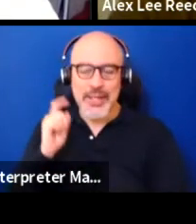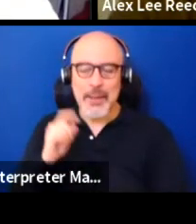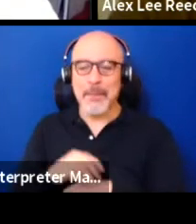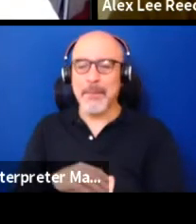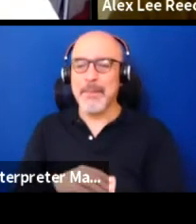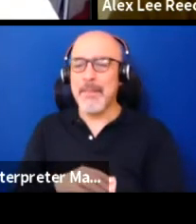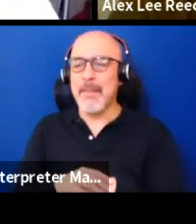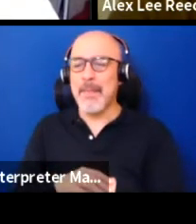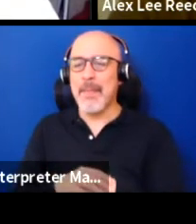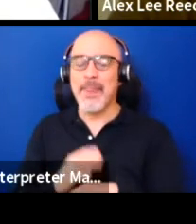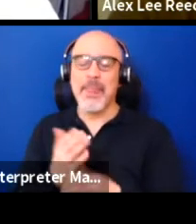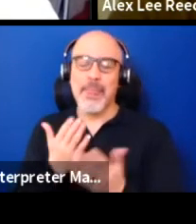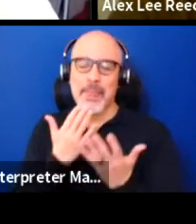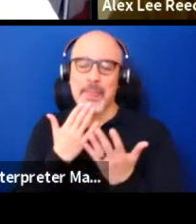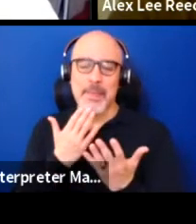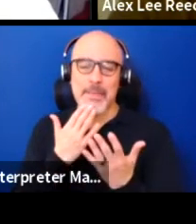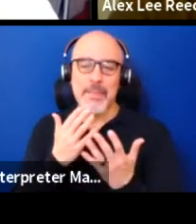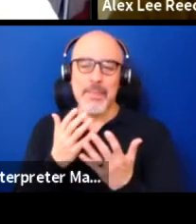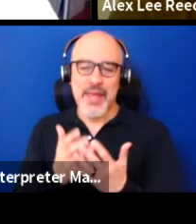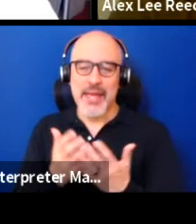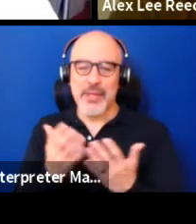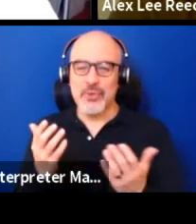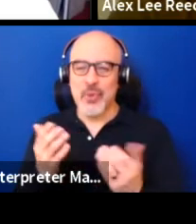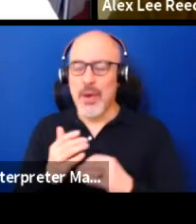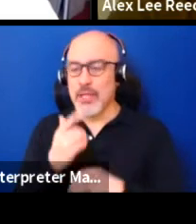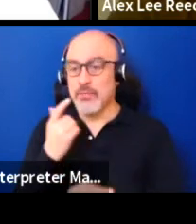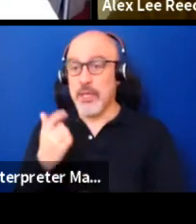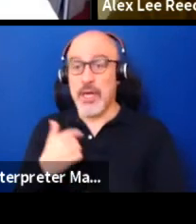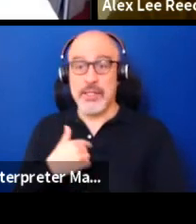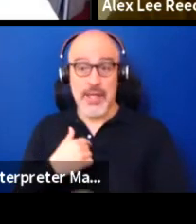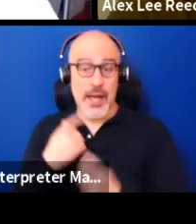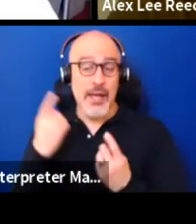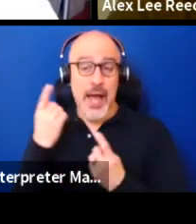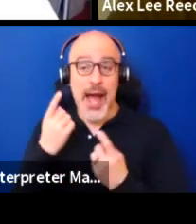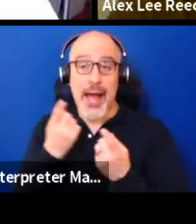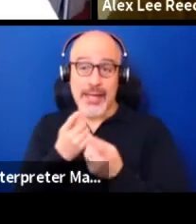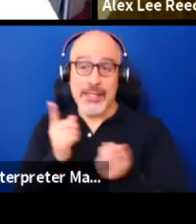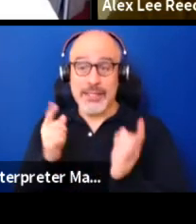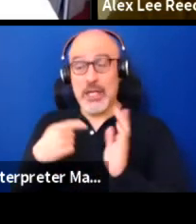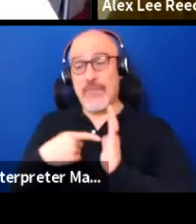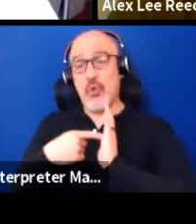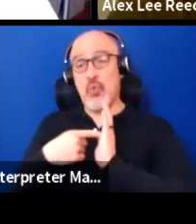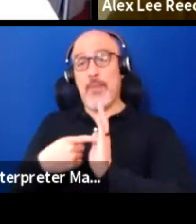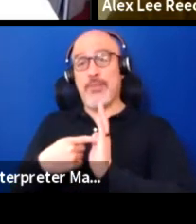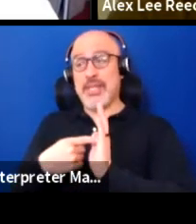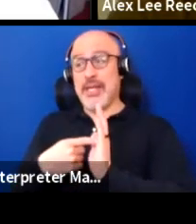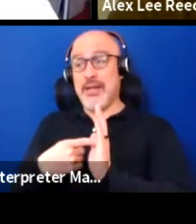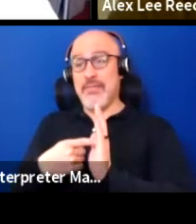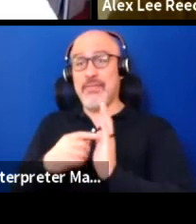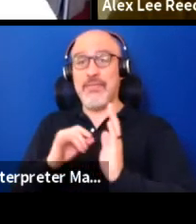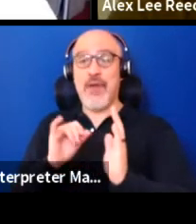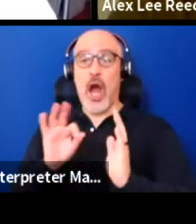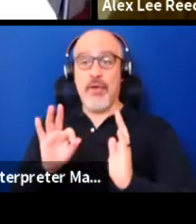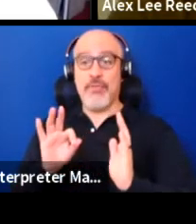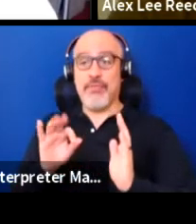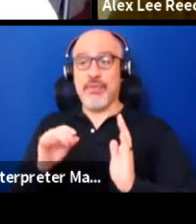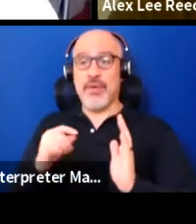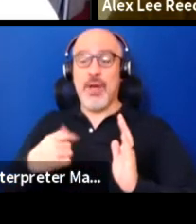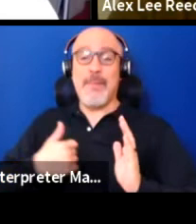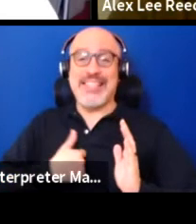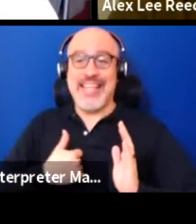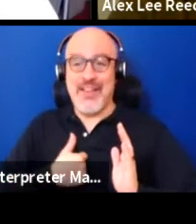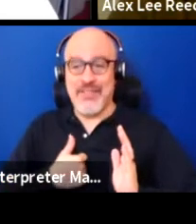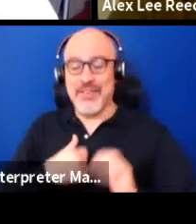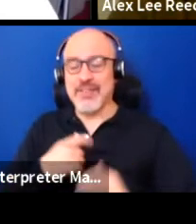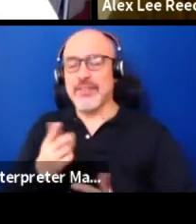And I just thank you so much because I do consider you guys representatives of myself personally. So thank you.